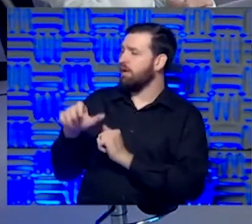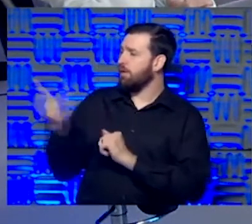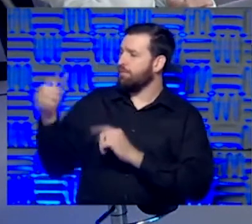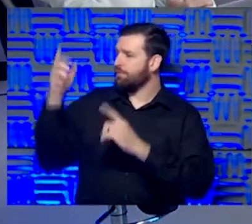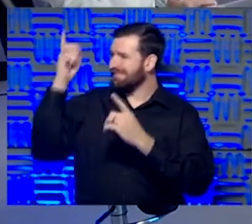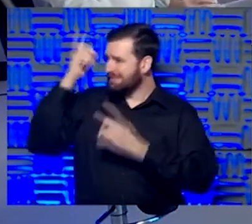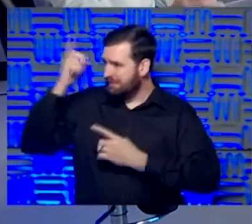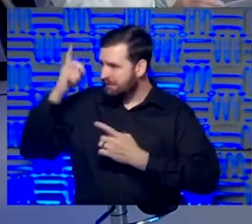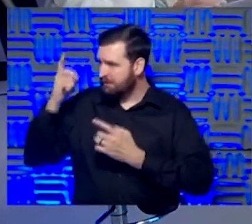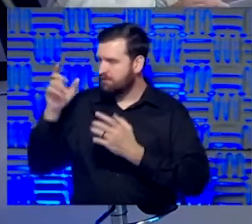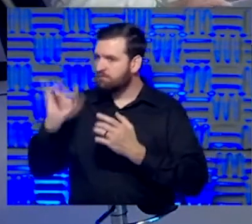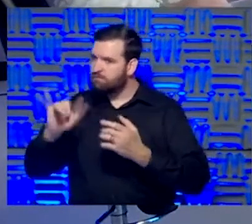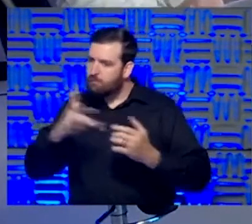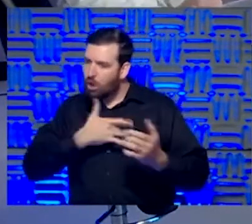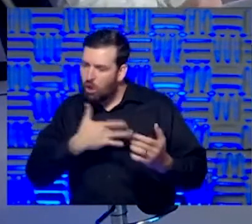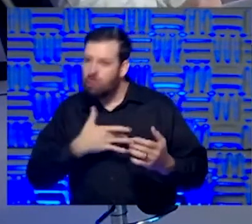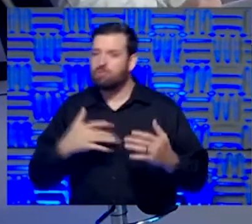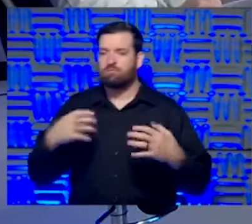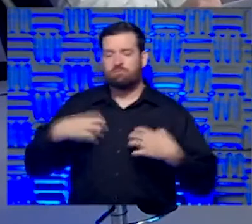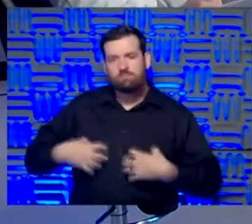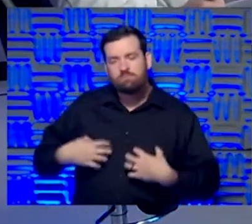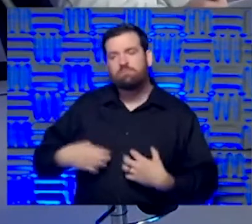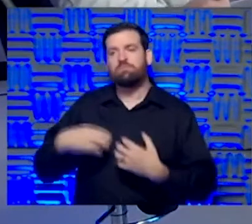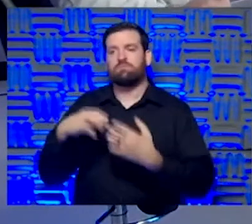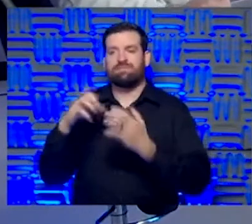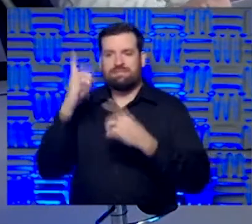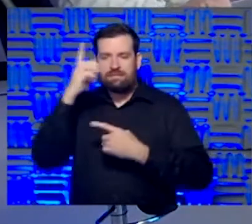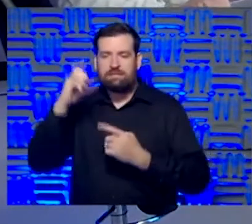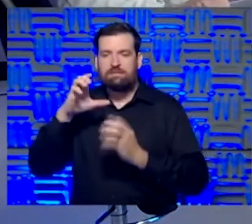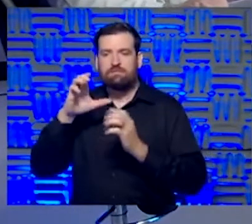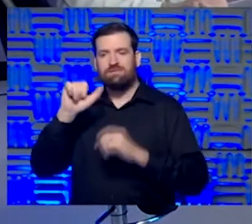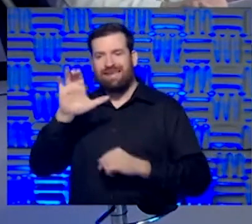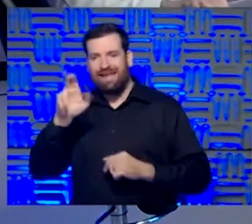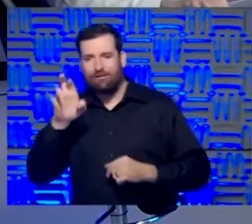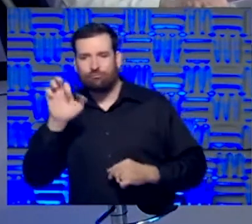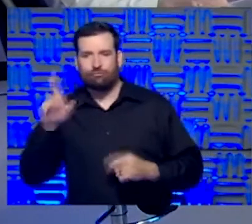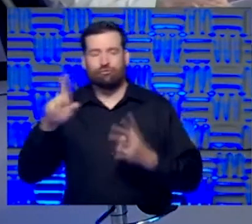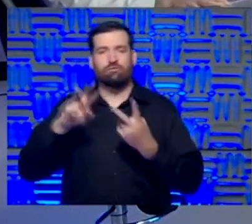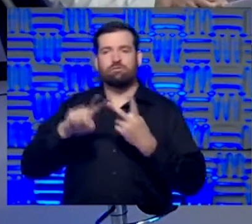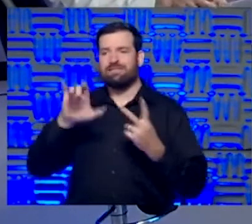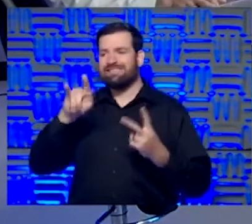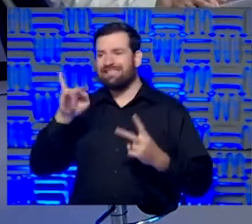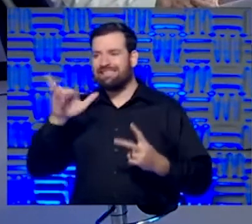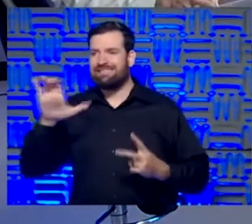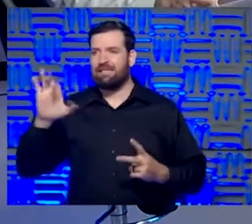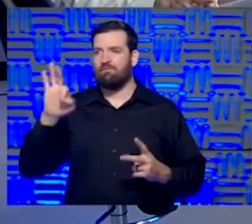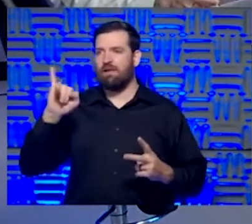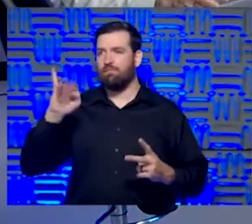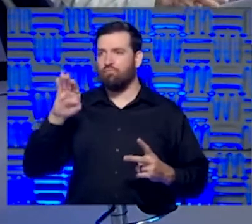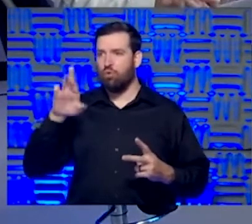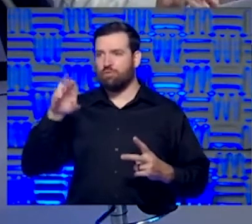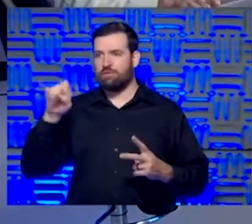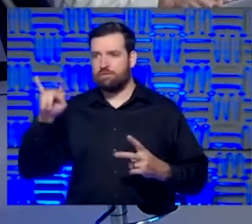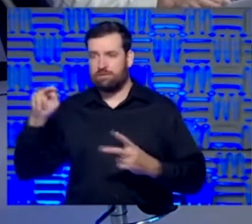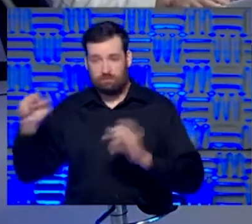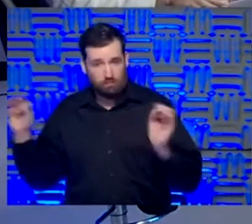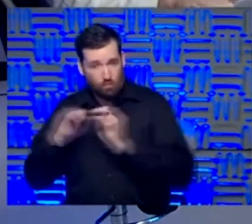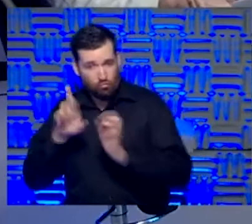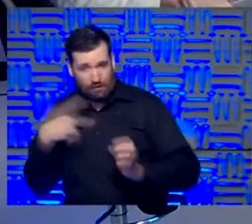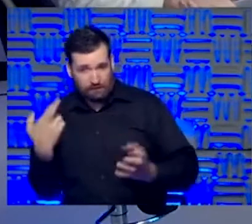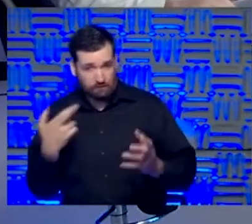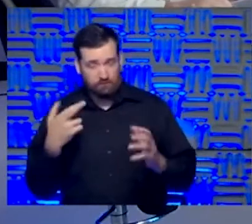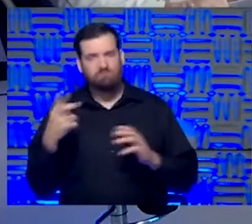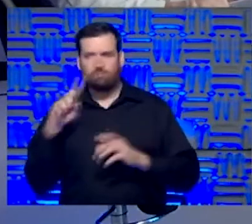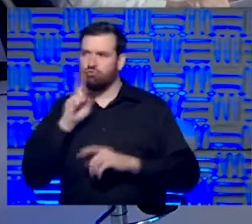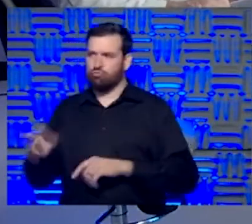diseases, be it heart disease or lung disease, cystic fibrosis or cancer, are they more at risk? Because we sure know that's true in the adult population. How about in the